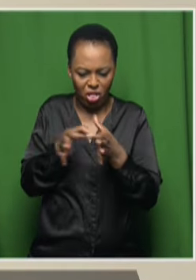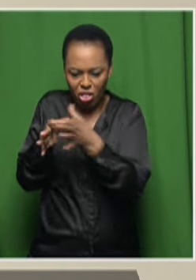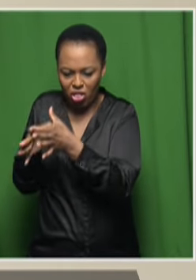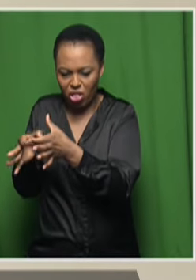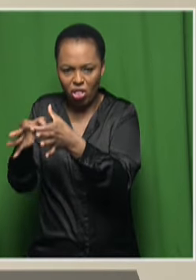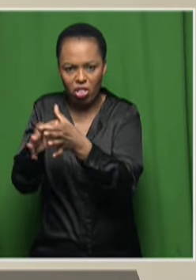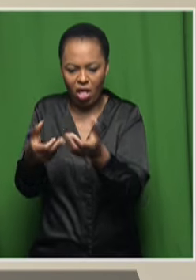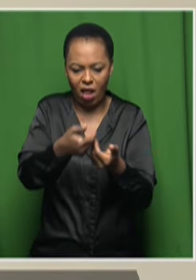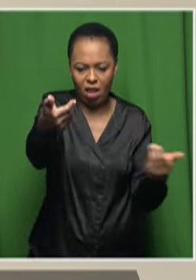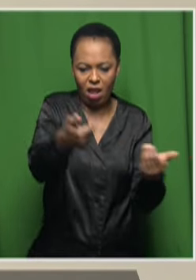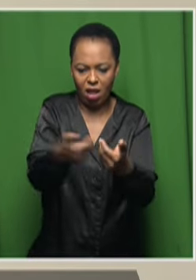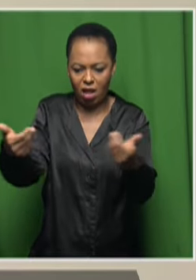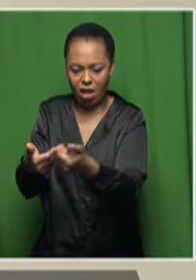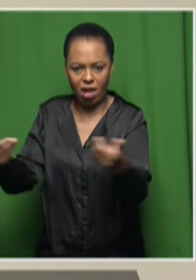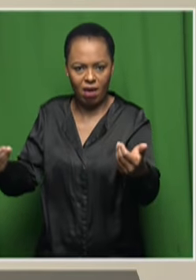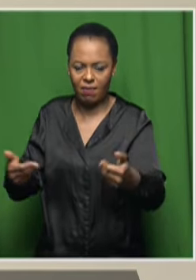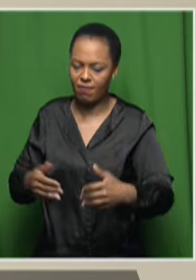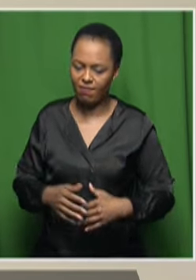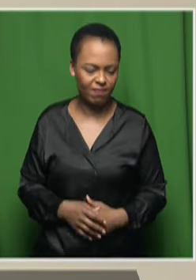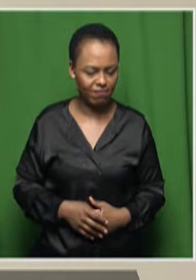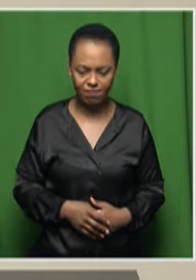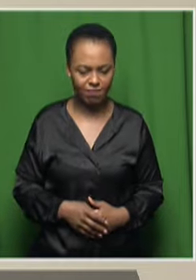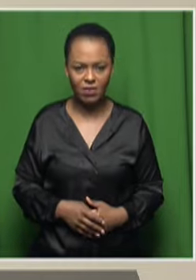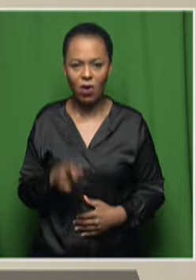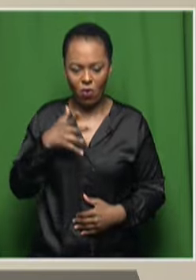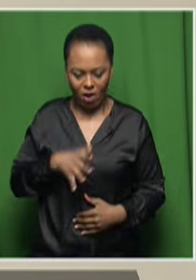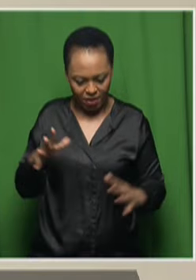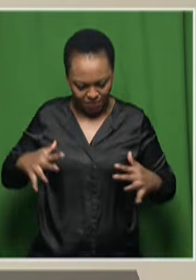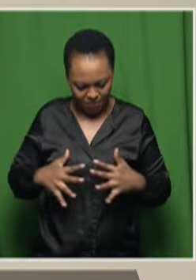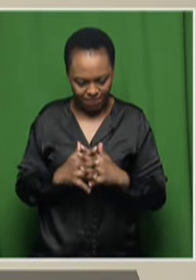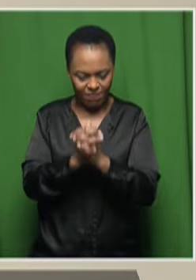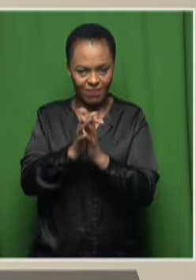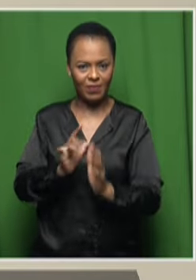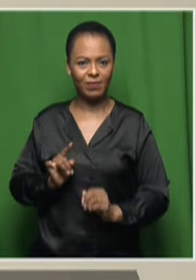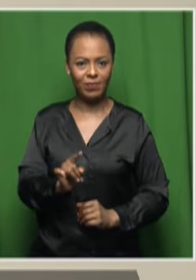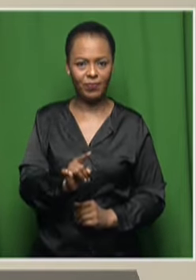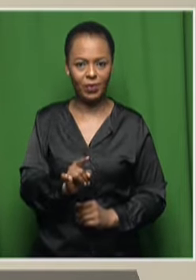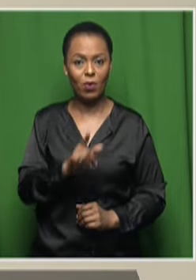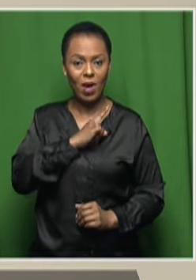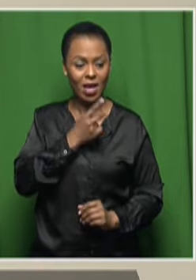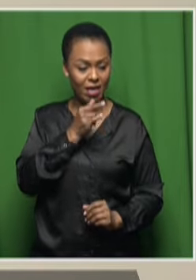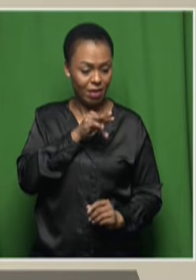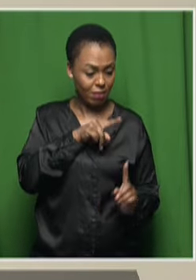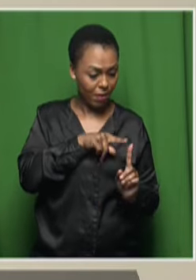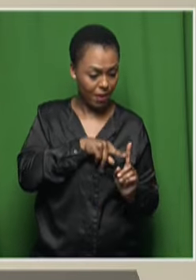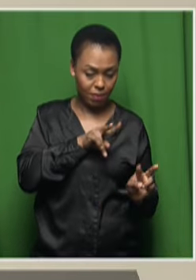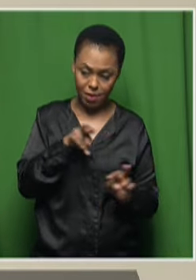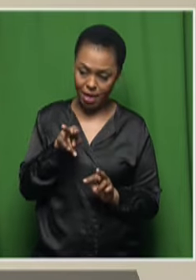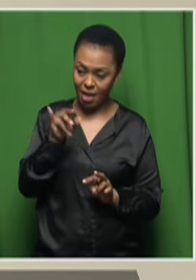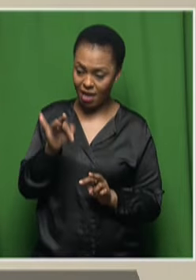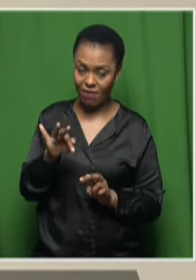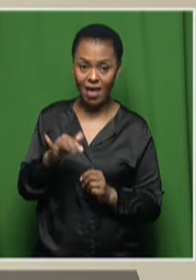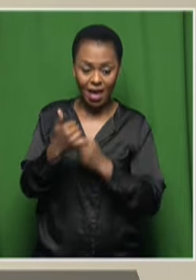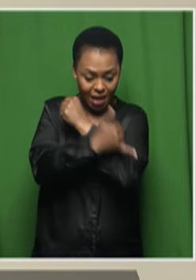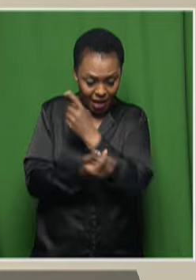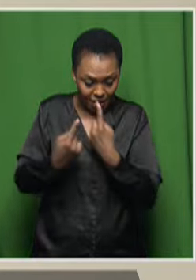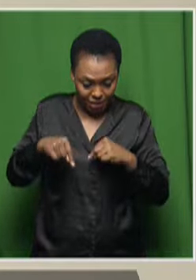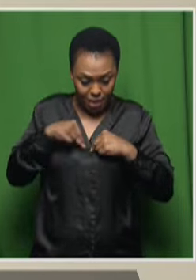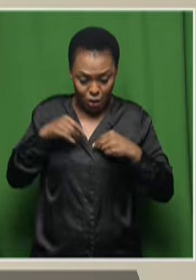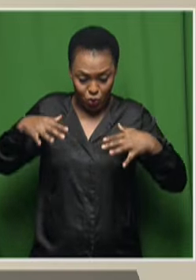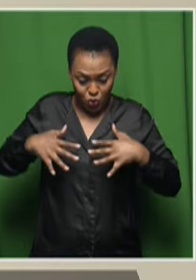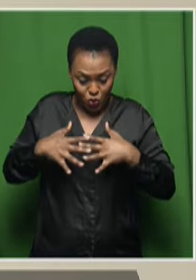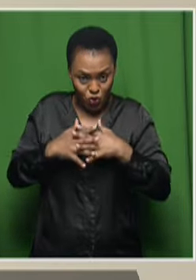to multiracialism, because Sobukwe saw it, that if we want a country, a united country, as you are